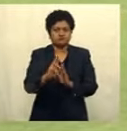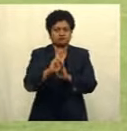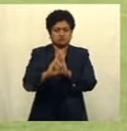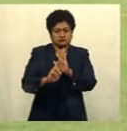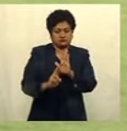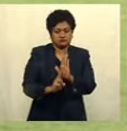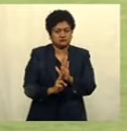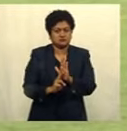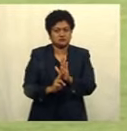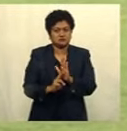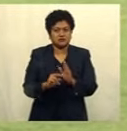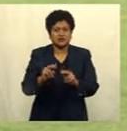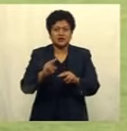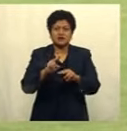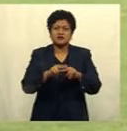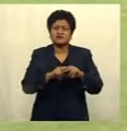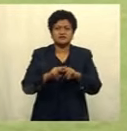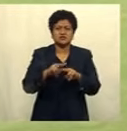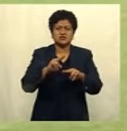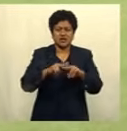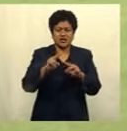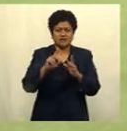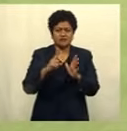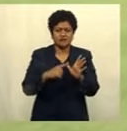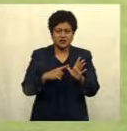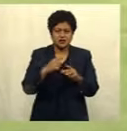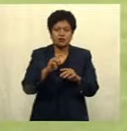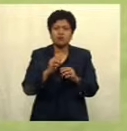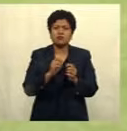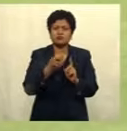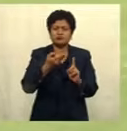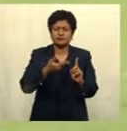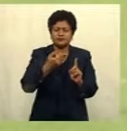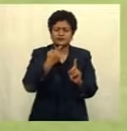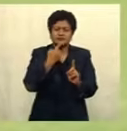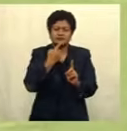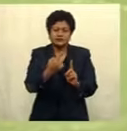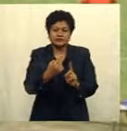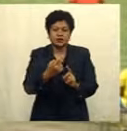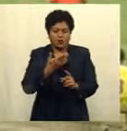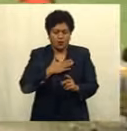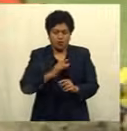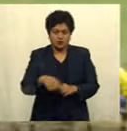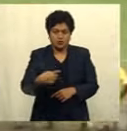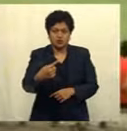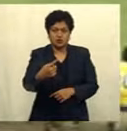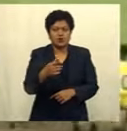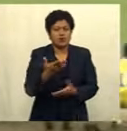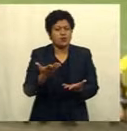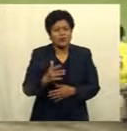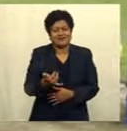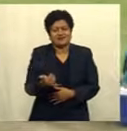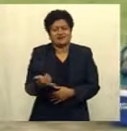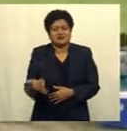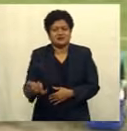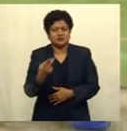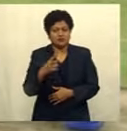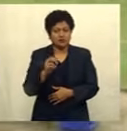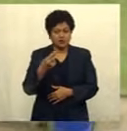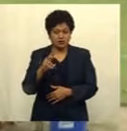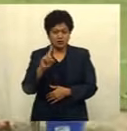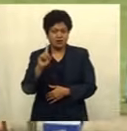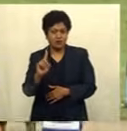protocol. FIGFA Chief Executive Mohammed Yusuf says they want to continue where they left off in the 2021